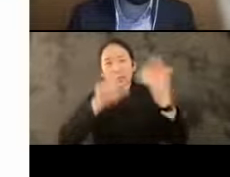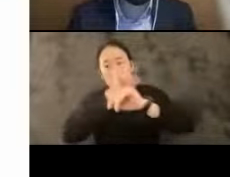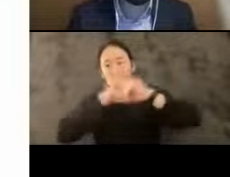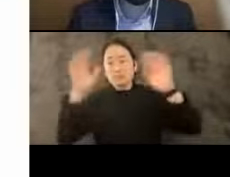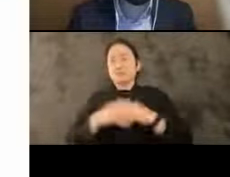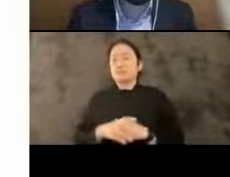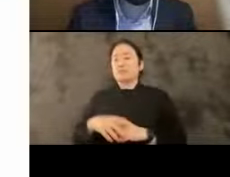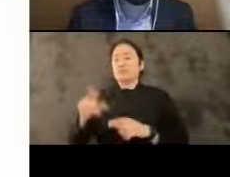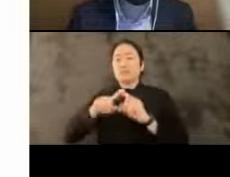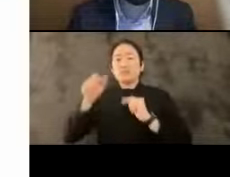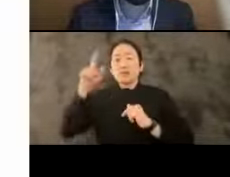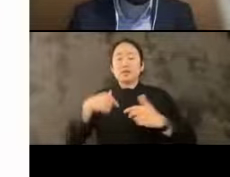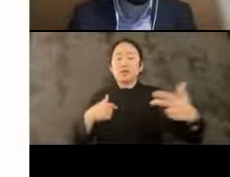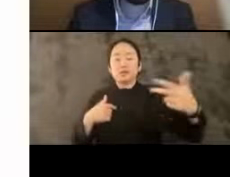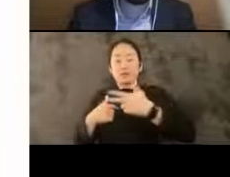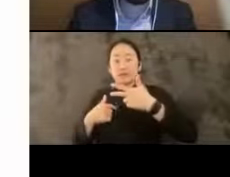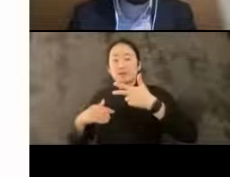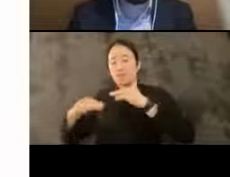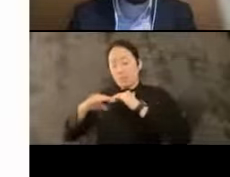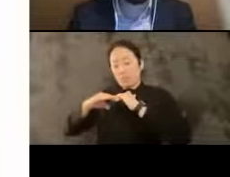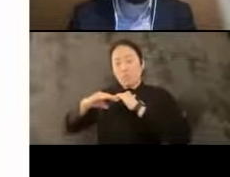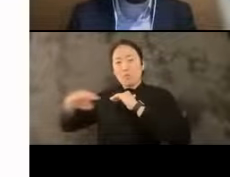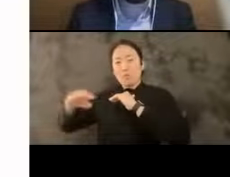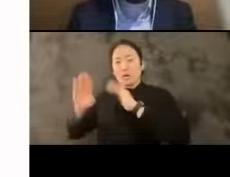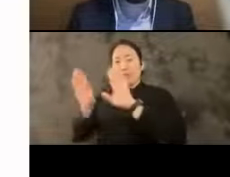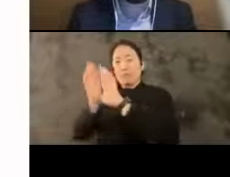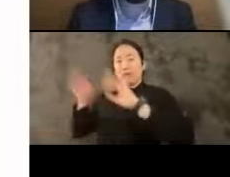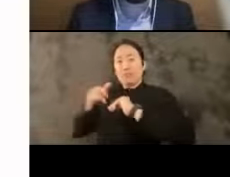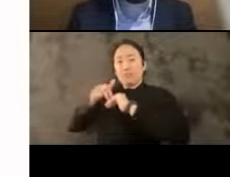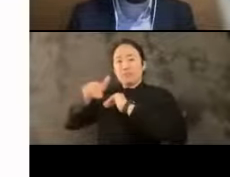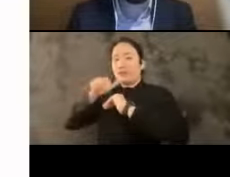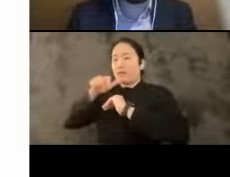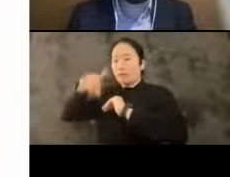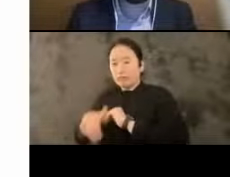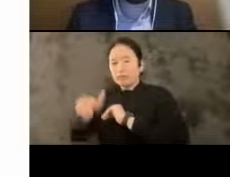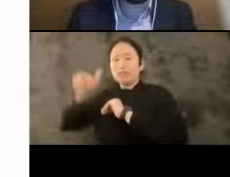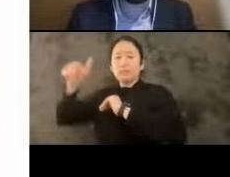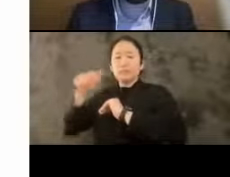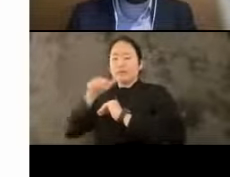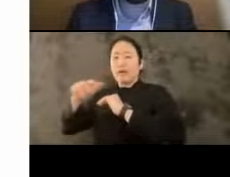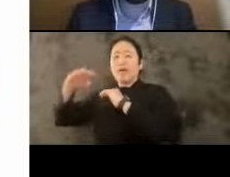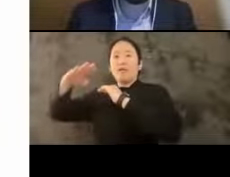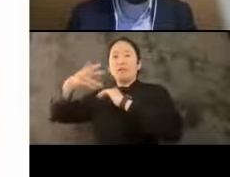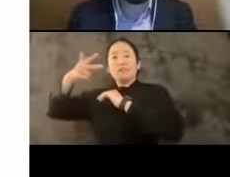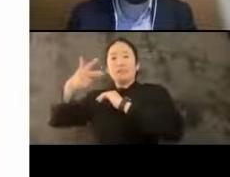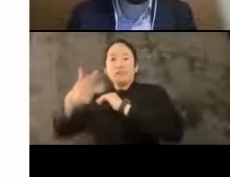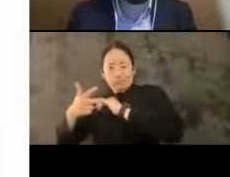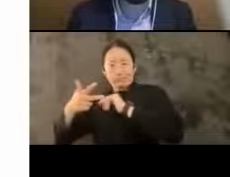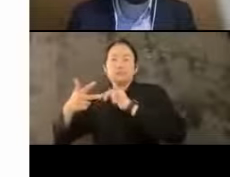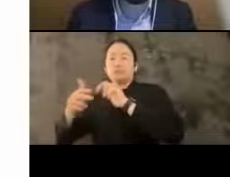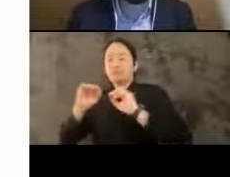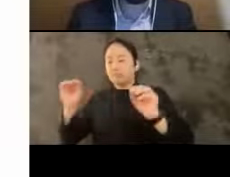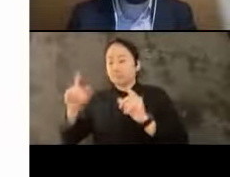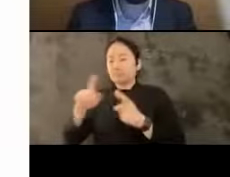level boarding, high quality shelters with seating, off-board ticketing, real-time bus arrival